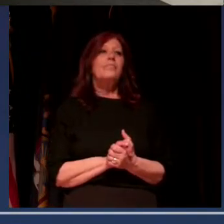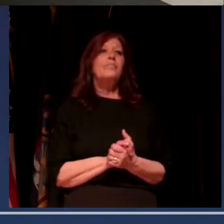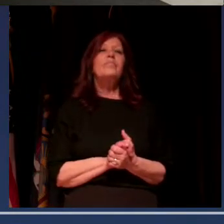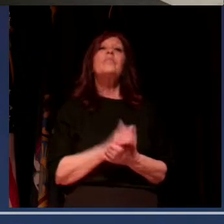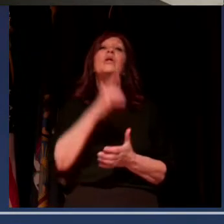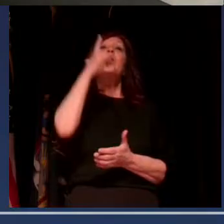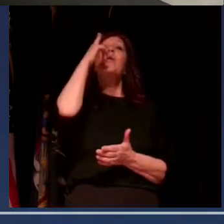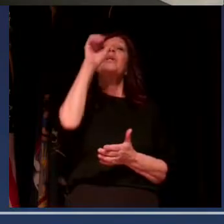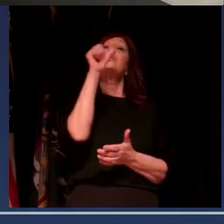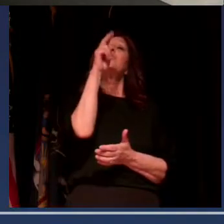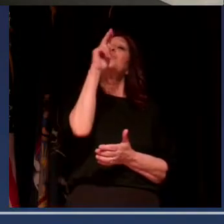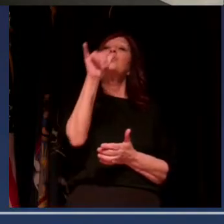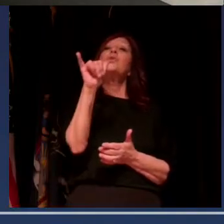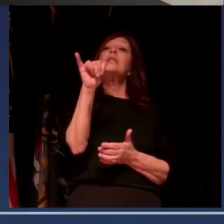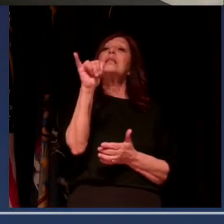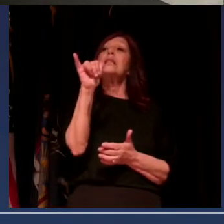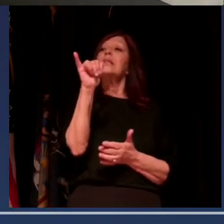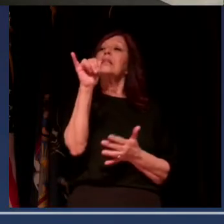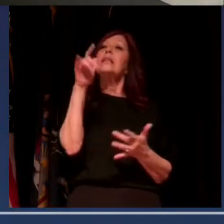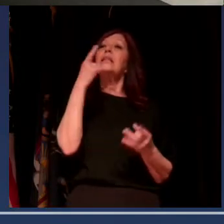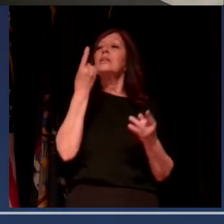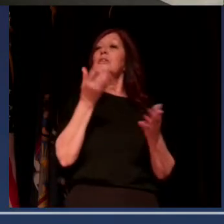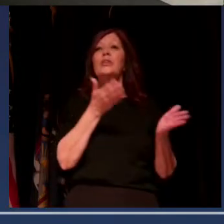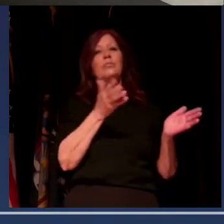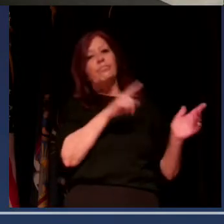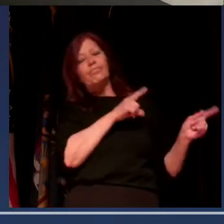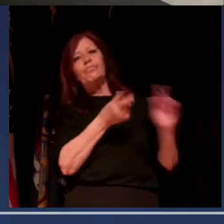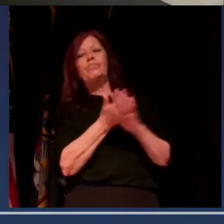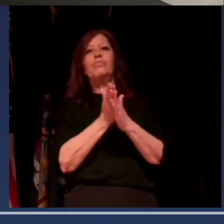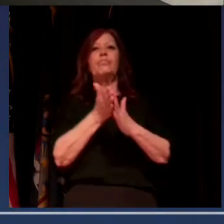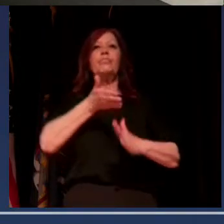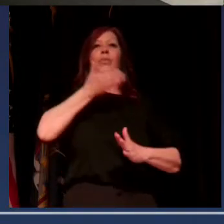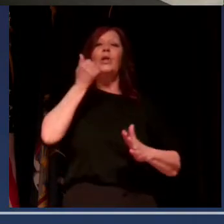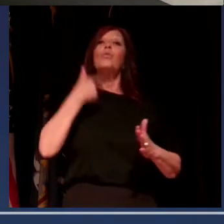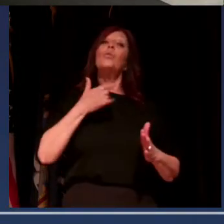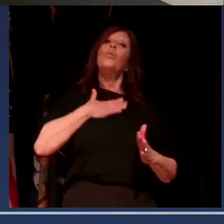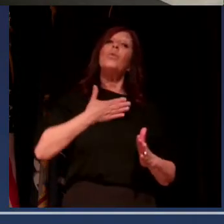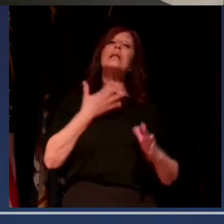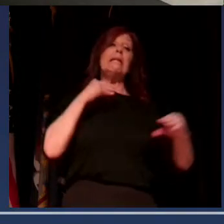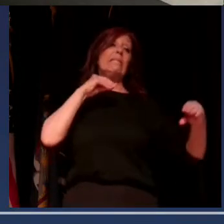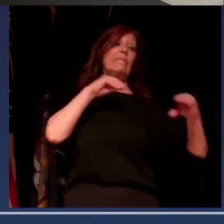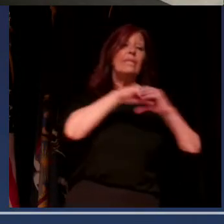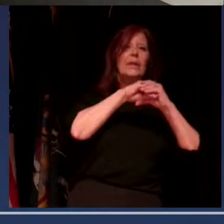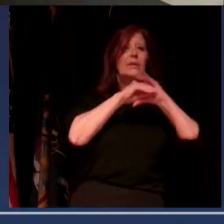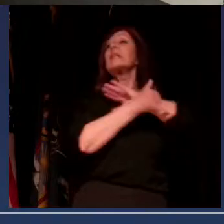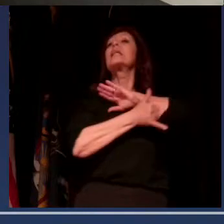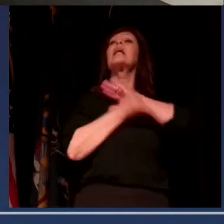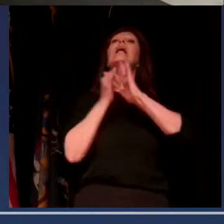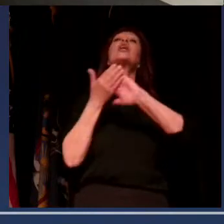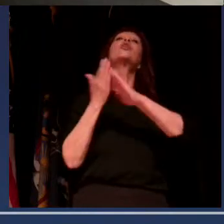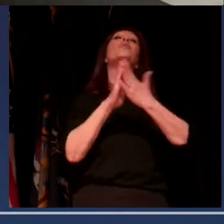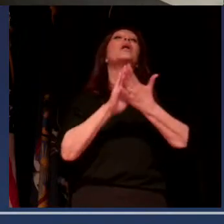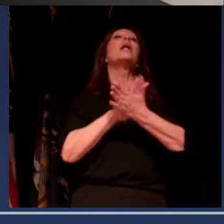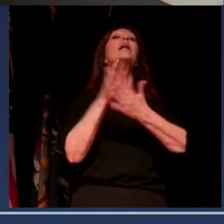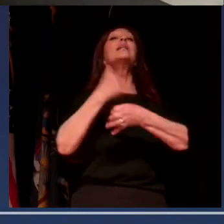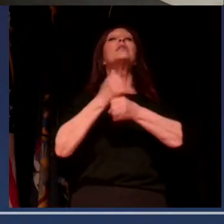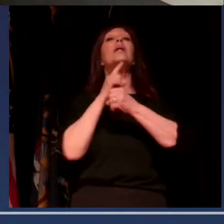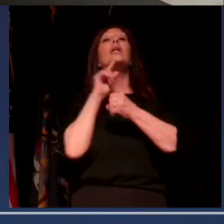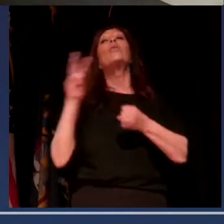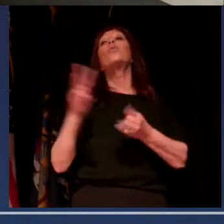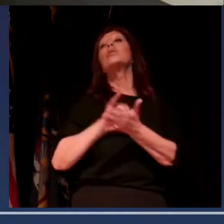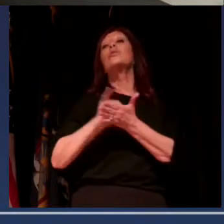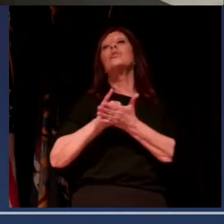Because SUNY Erie is right at its ship, Erie County is willing to make significant investments in our county's community college to make it Western New